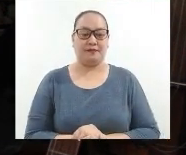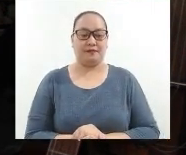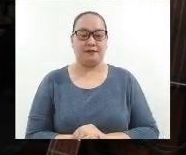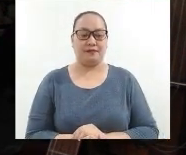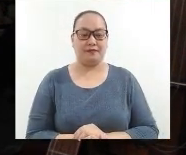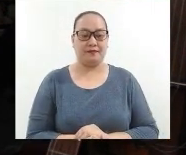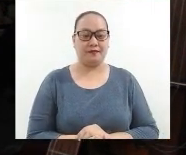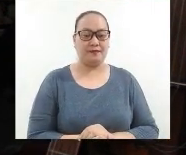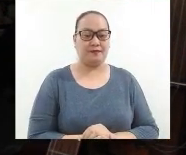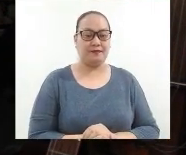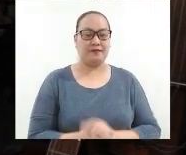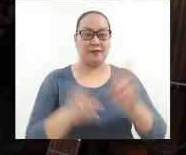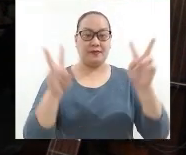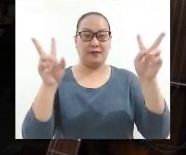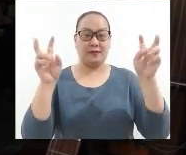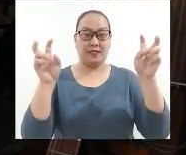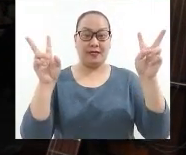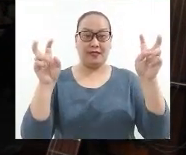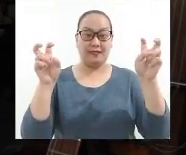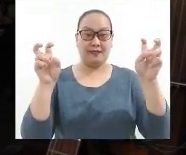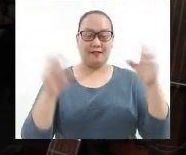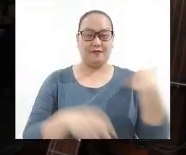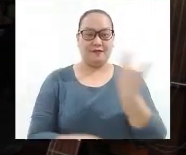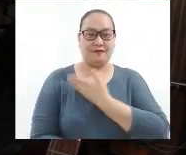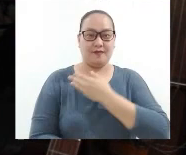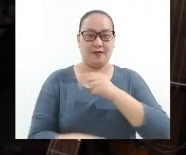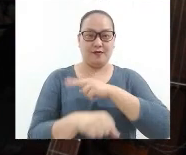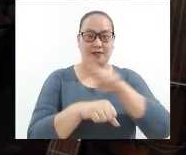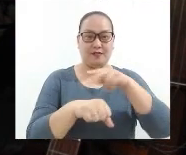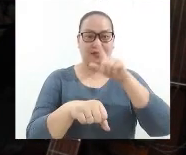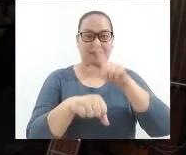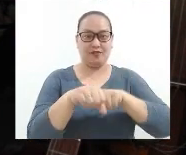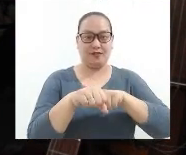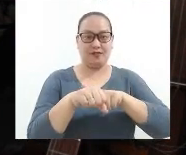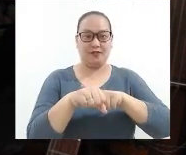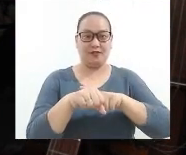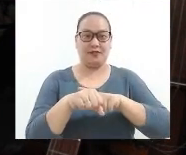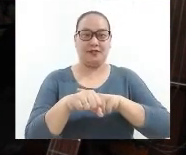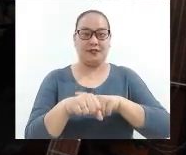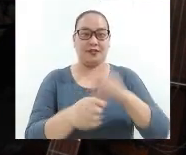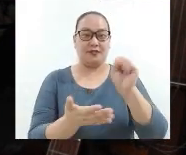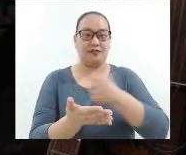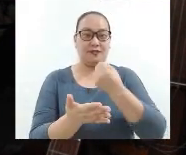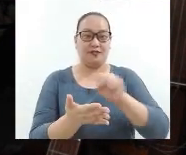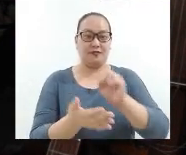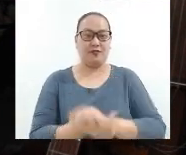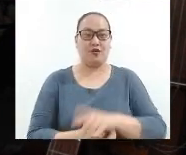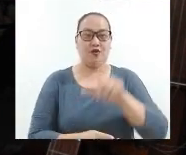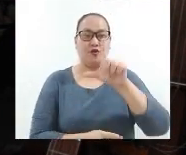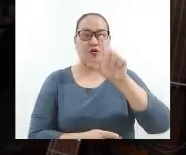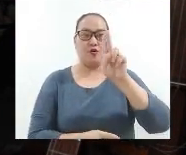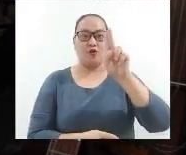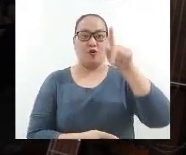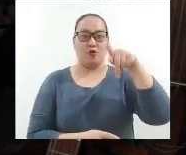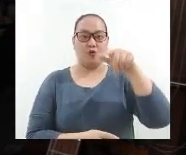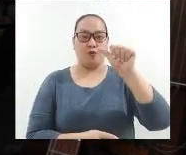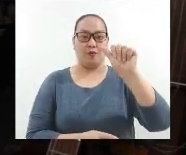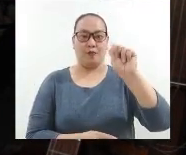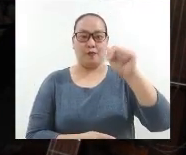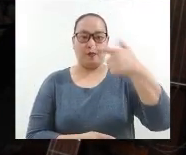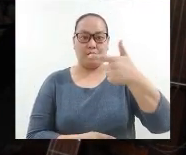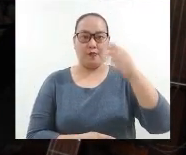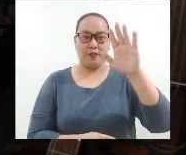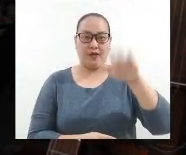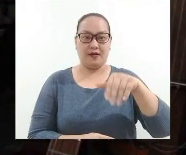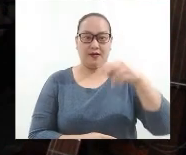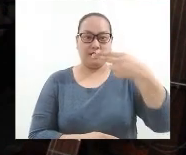What's the title of our national anthem? Bayang Magiliw? No, that's Lupang Hinirang. Yes. Hindi pa ako tapos na eh. Ang